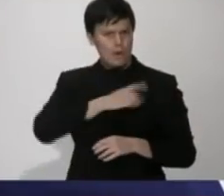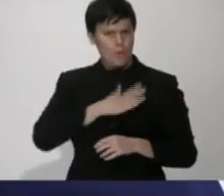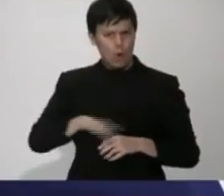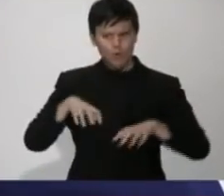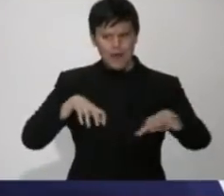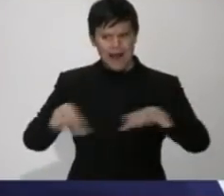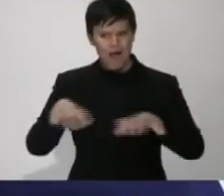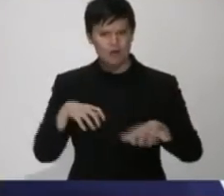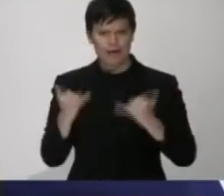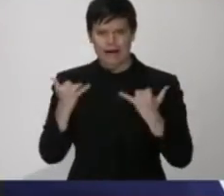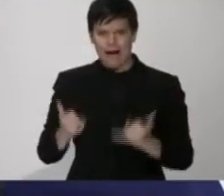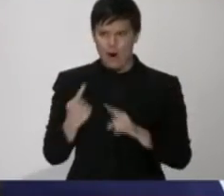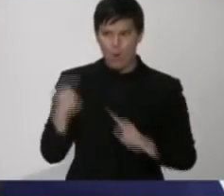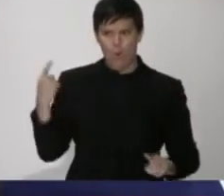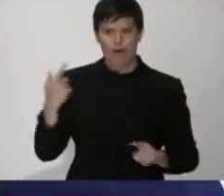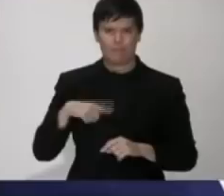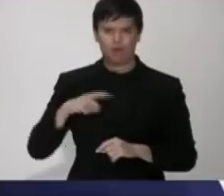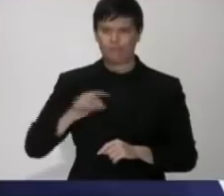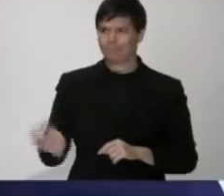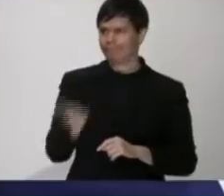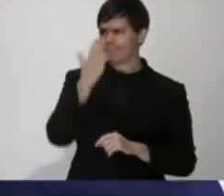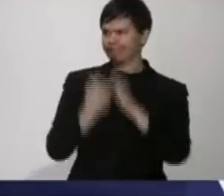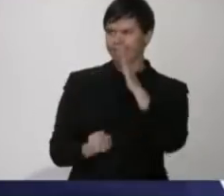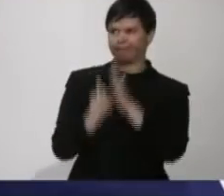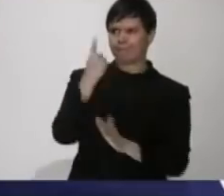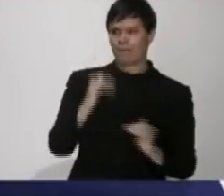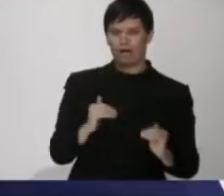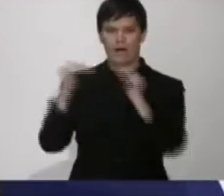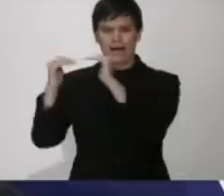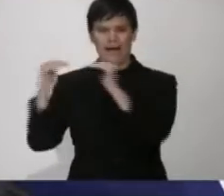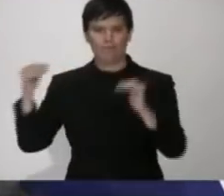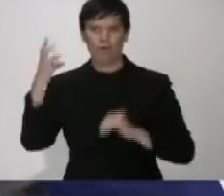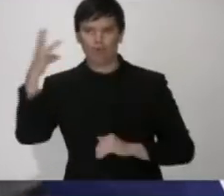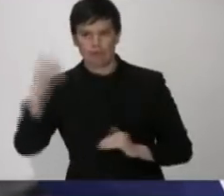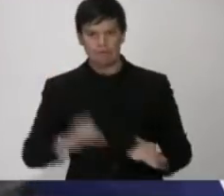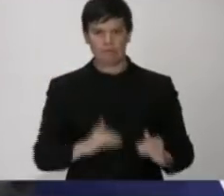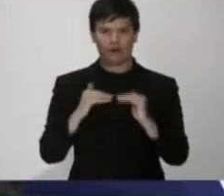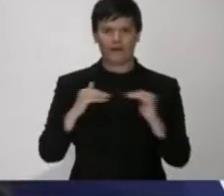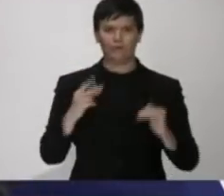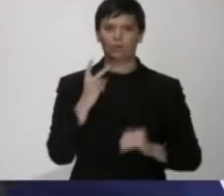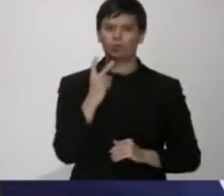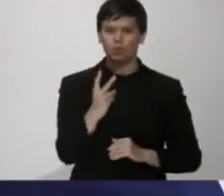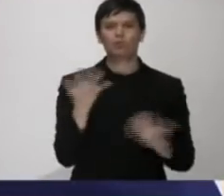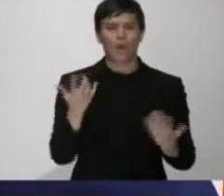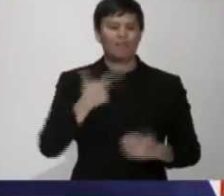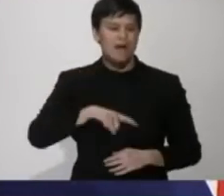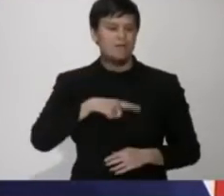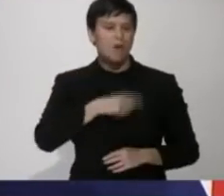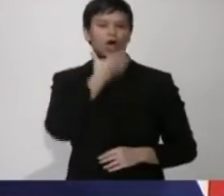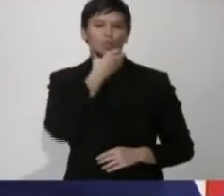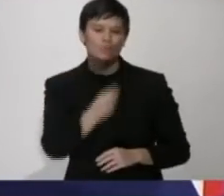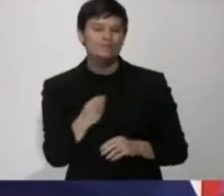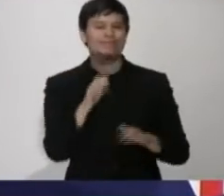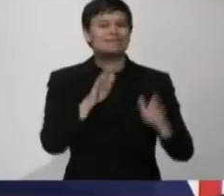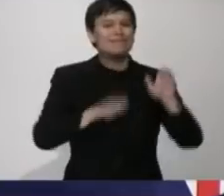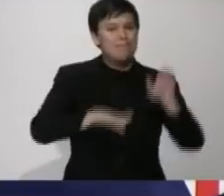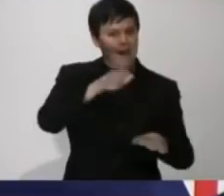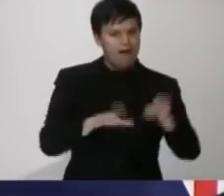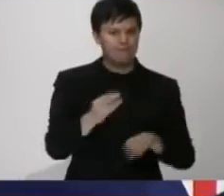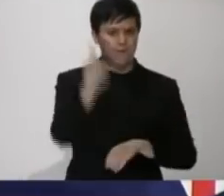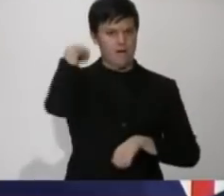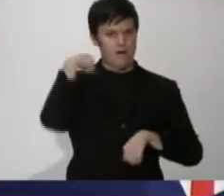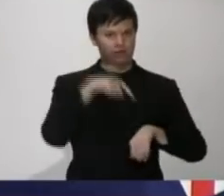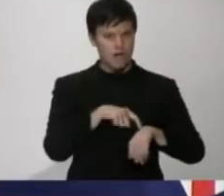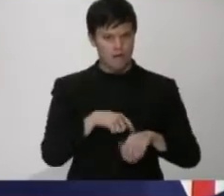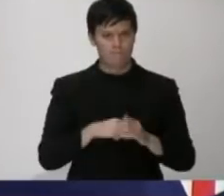scheme we had, but we are going to do some more work. Jenna. On the sick leave scheme, was that a design flaw